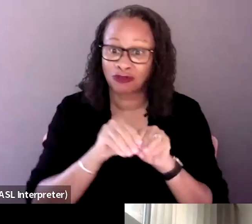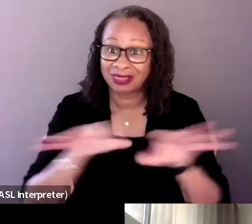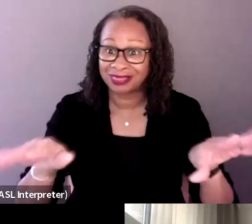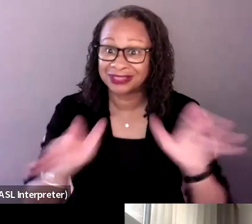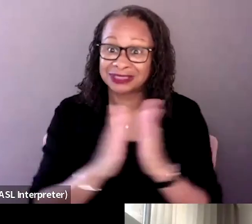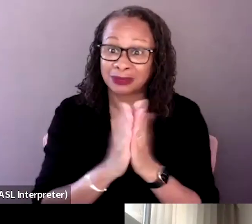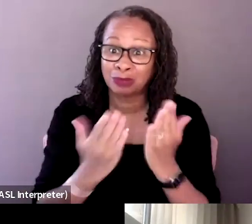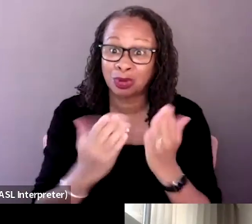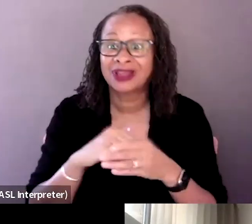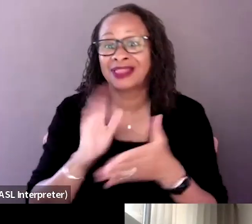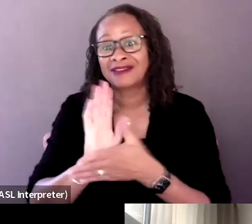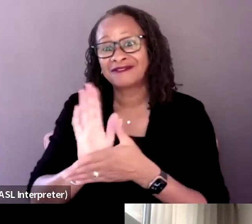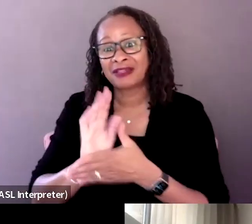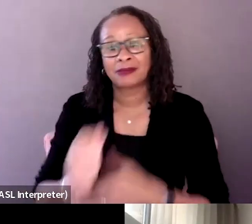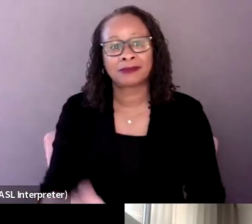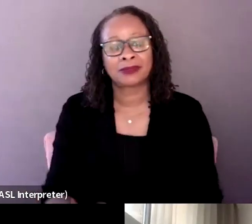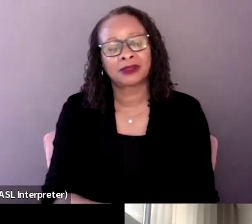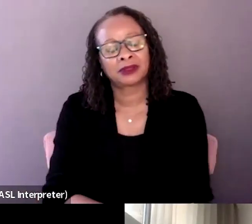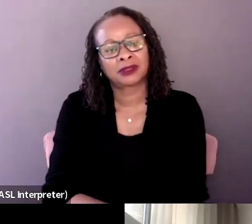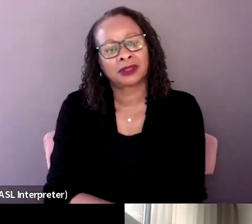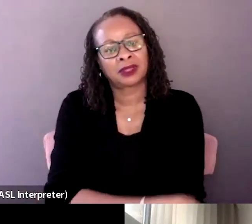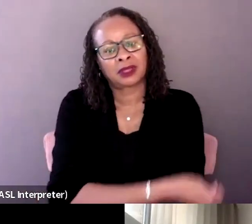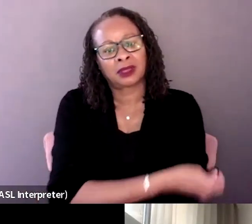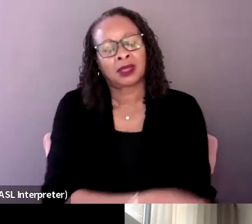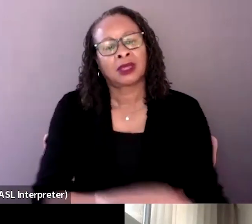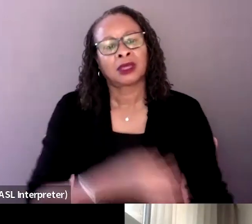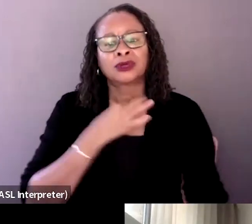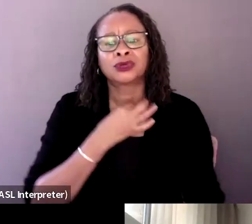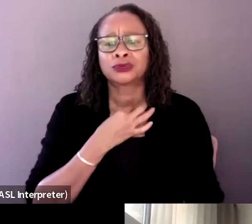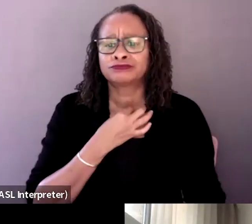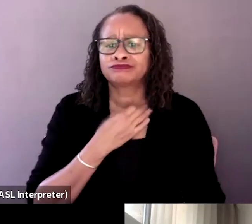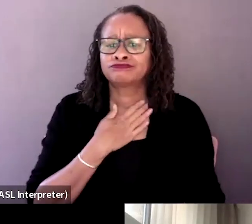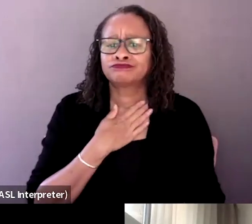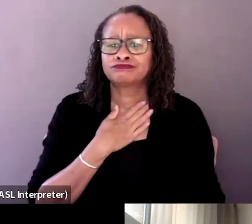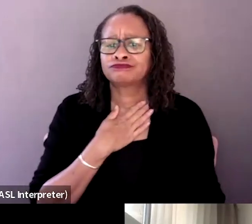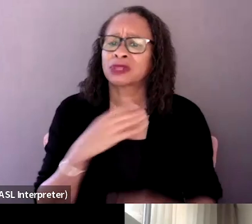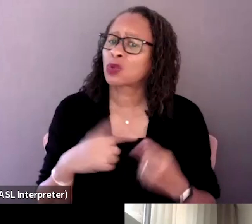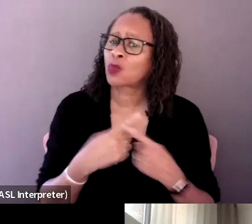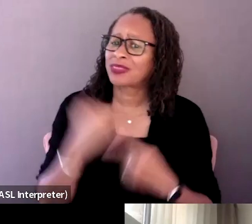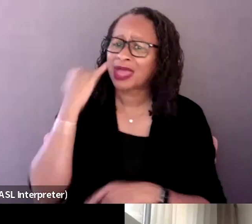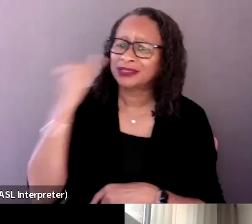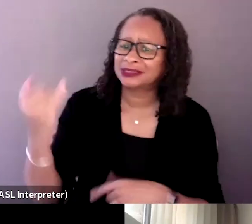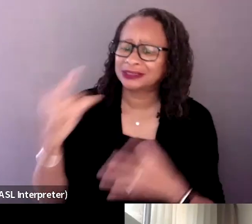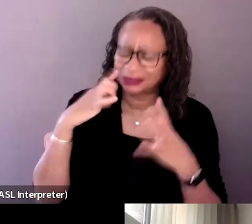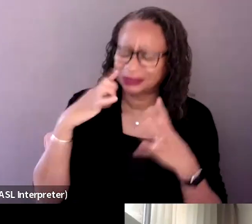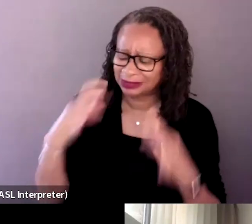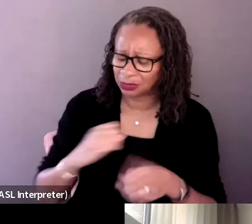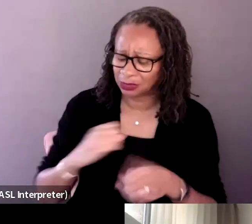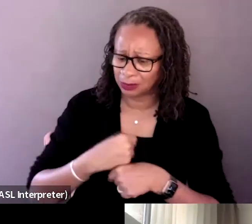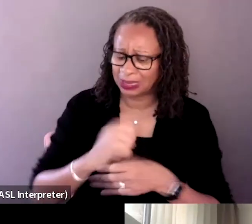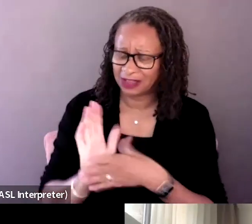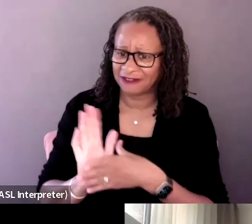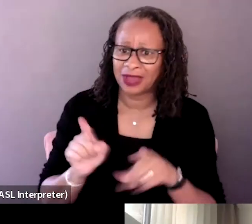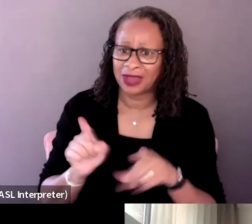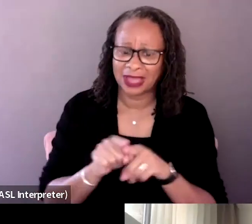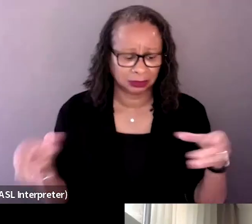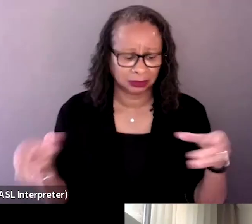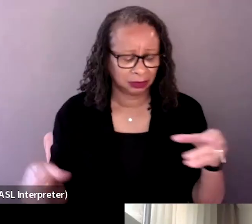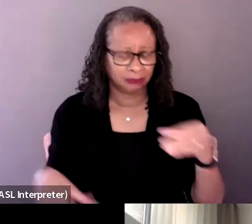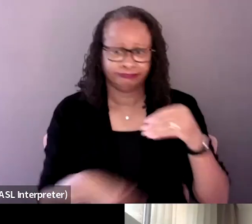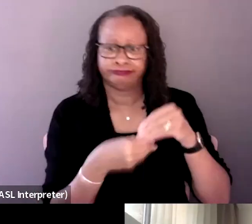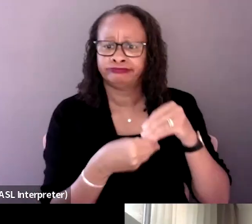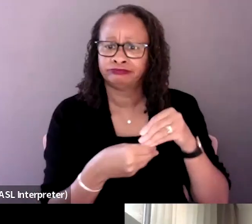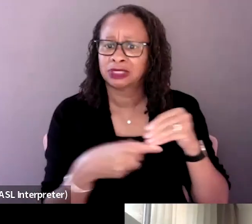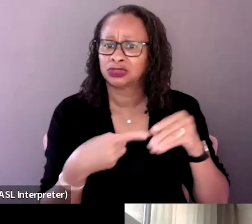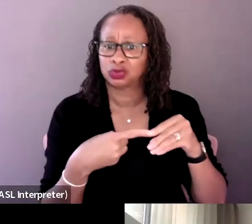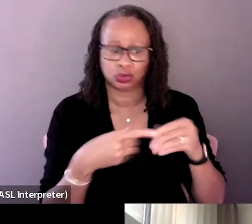in the film. I'm curious when the idea to make a film as sort of a companion piece, or maybe